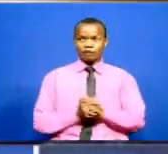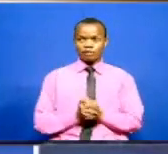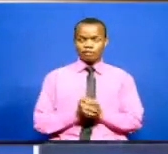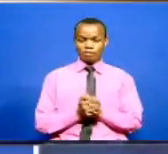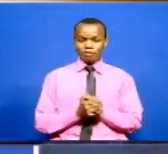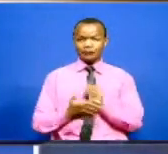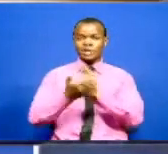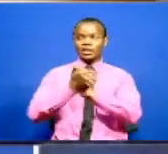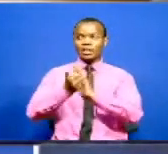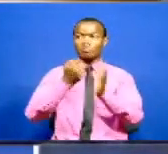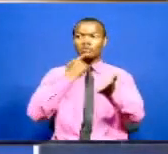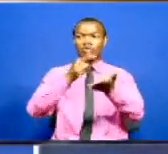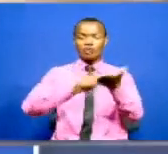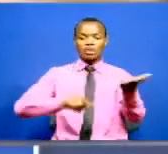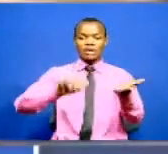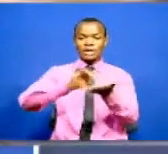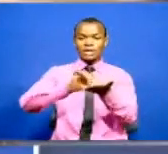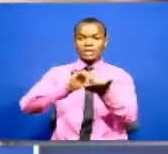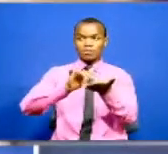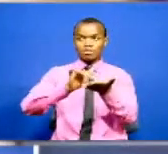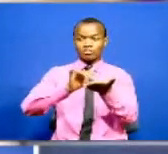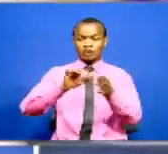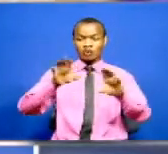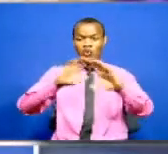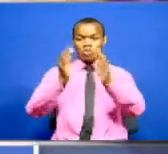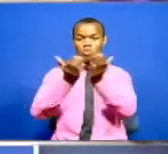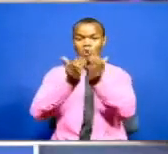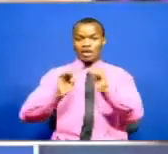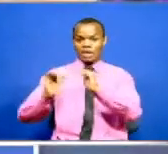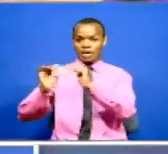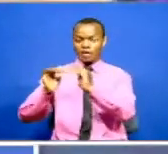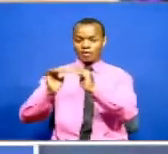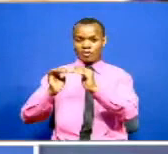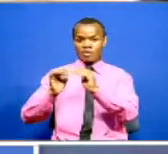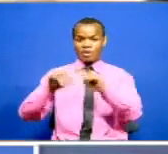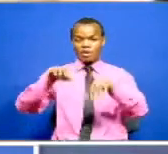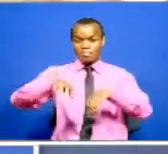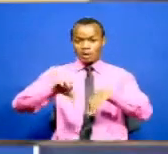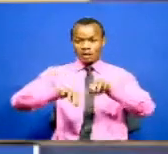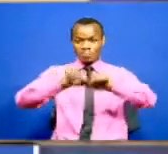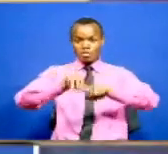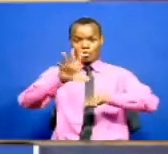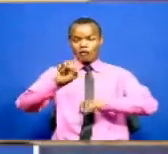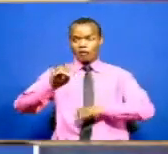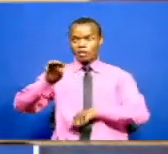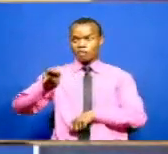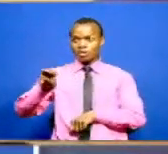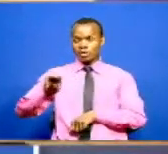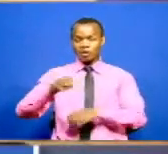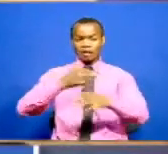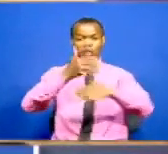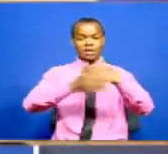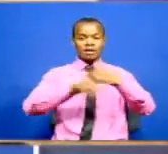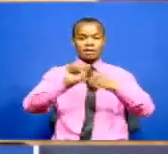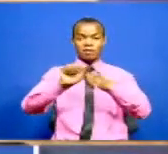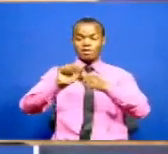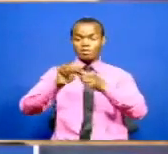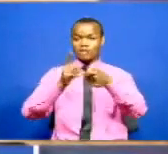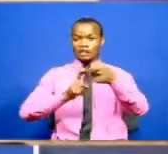the global labor market will need around 150 million new tech jobs over the next 5 years, with many other